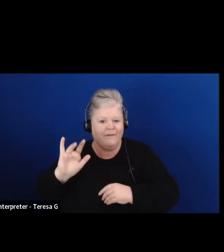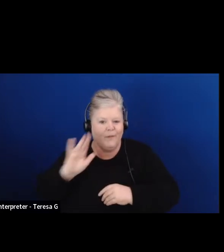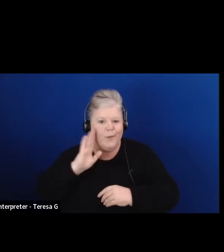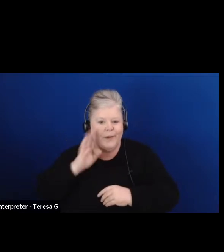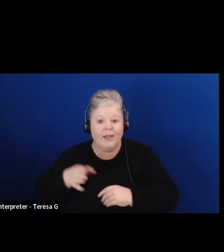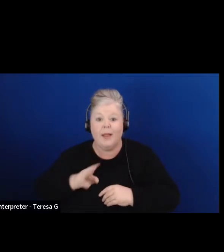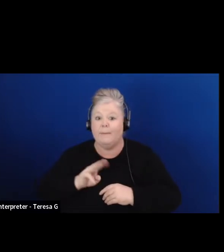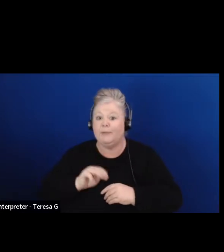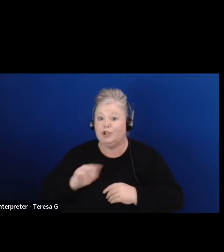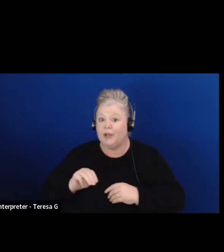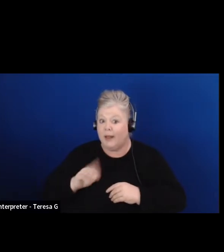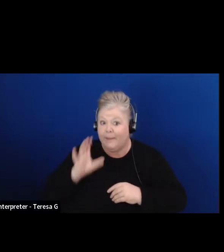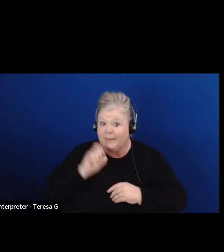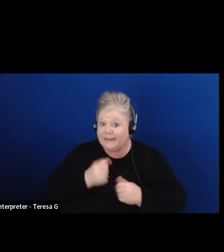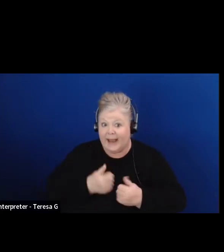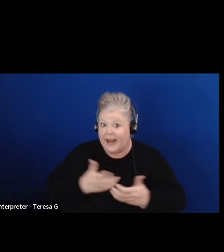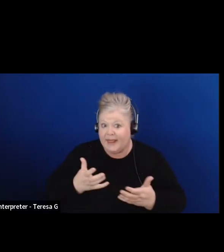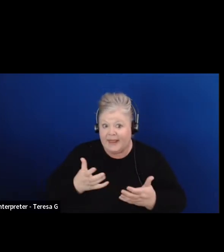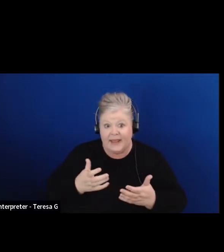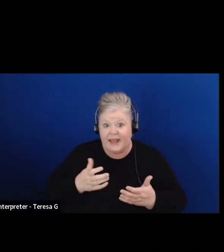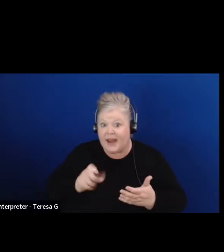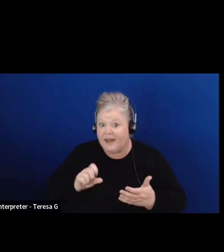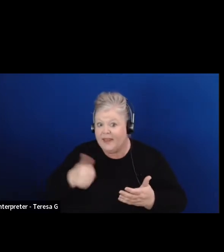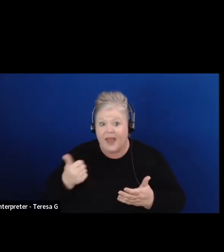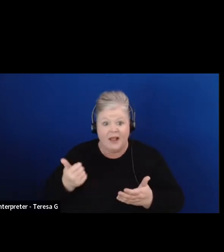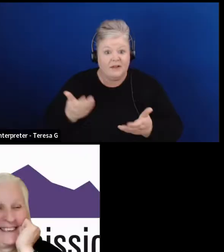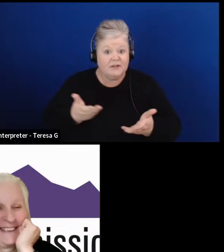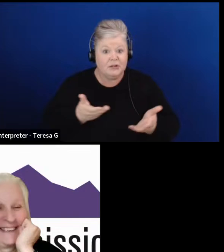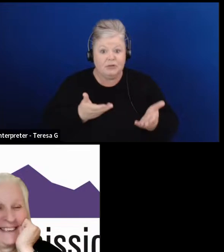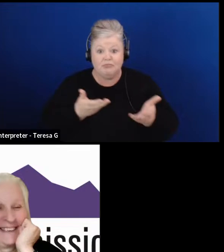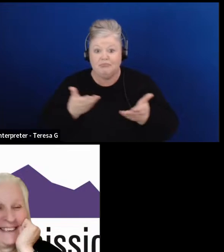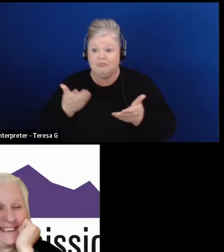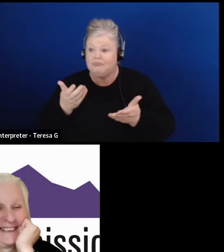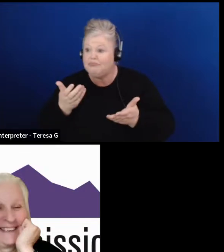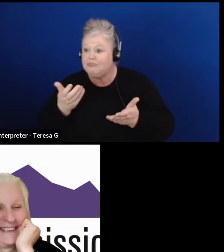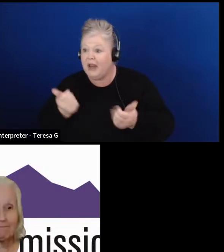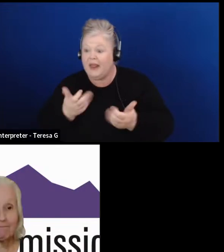am I missing anything? Is there anything else that anybody else can think of?